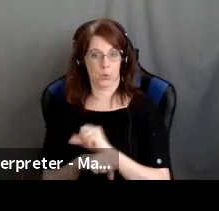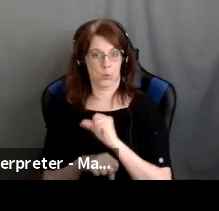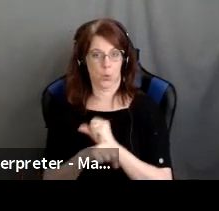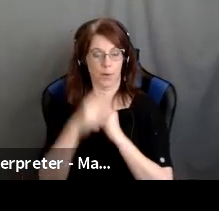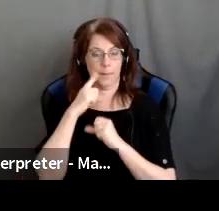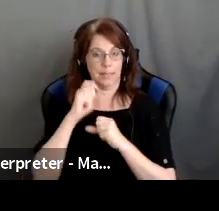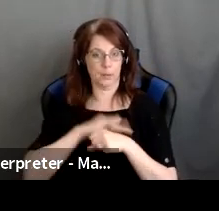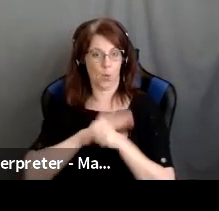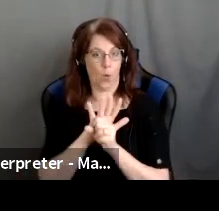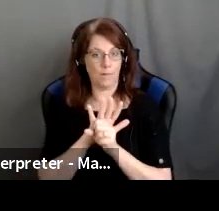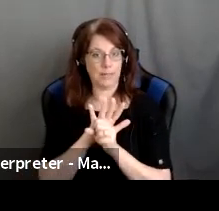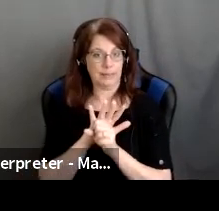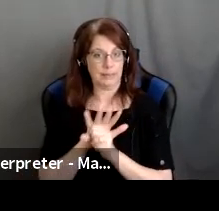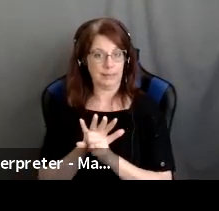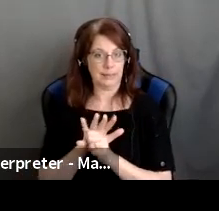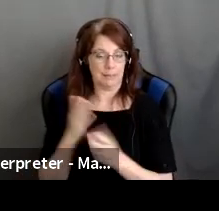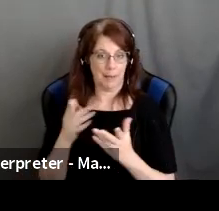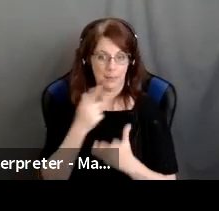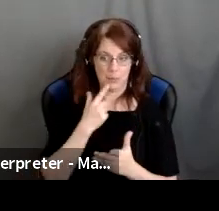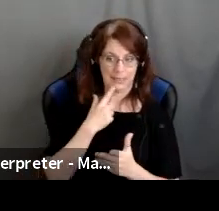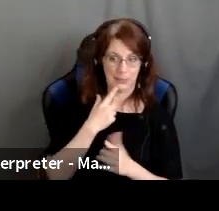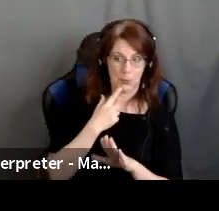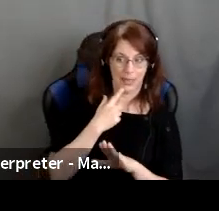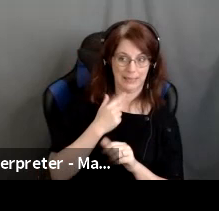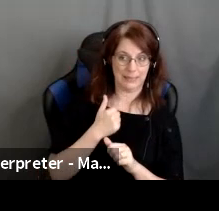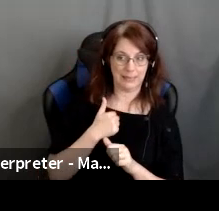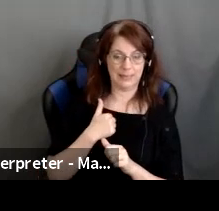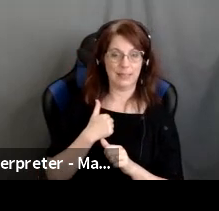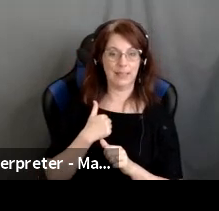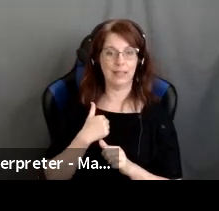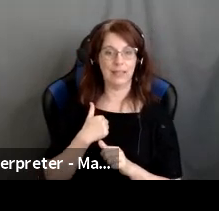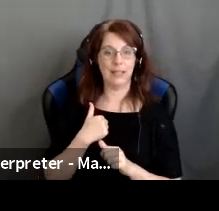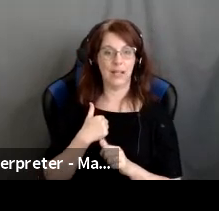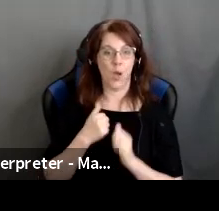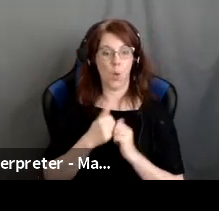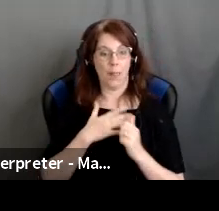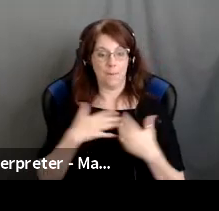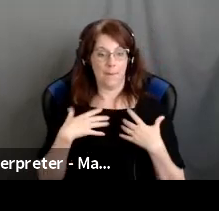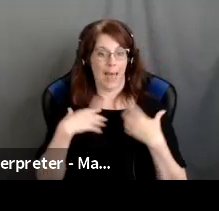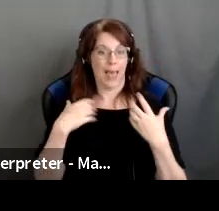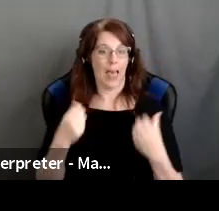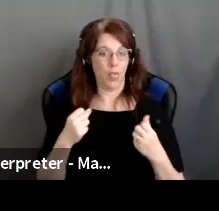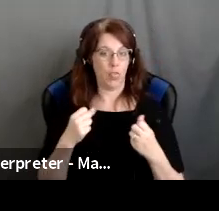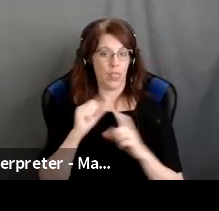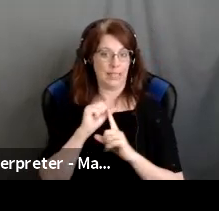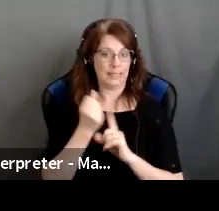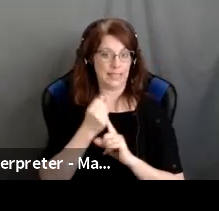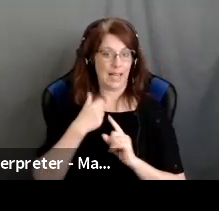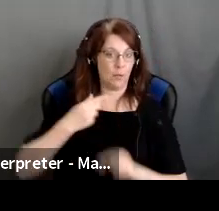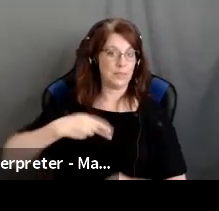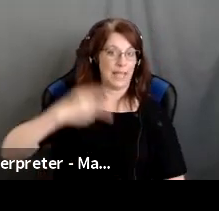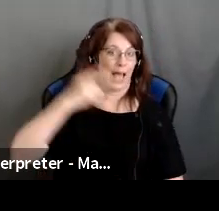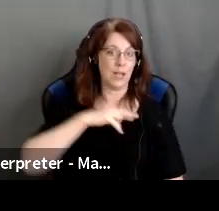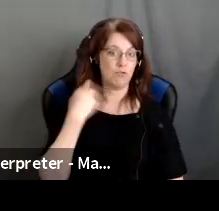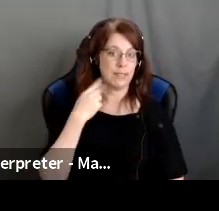COVID, you might want to say, hey, because with my health conditions, I was at high risk for COVID,